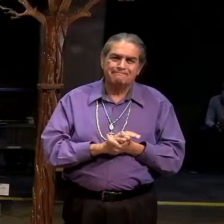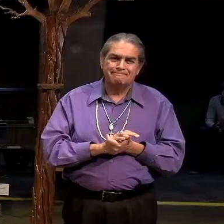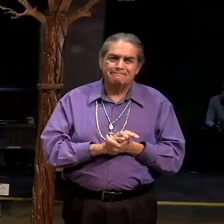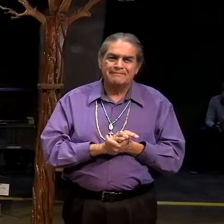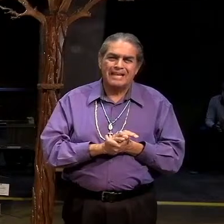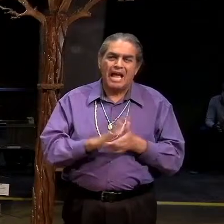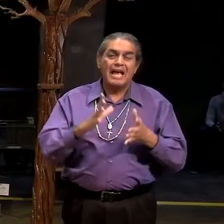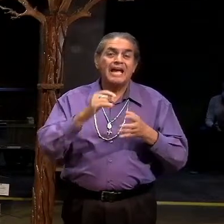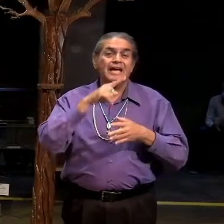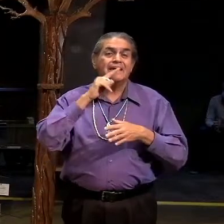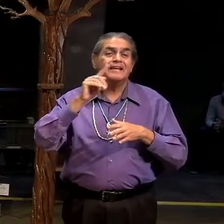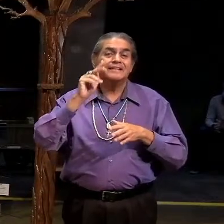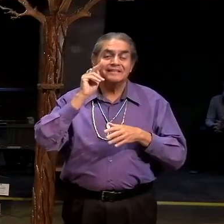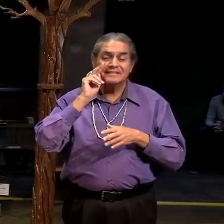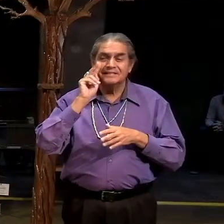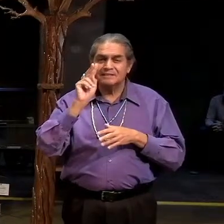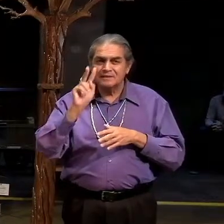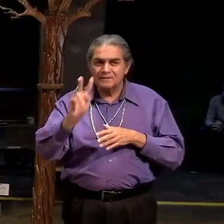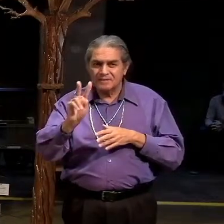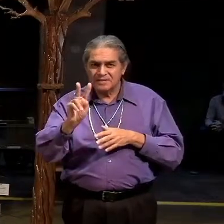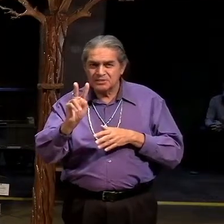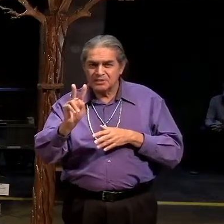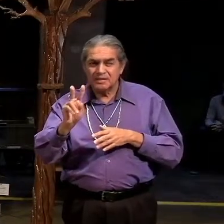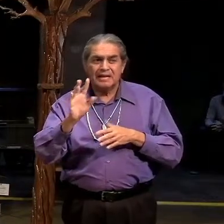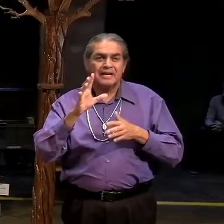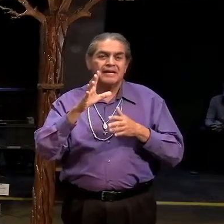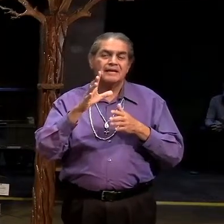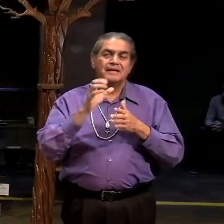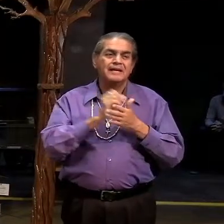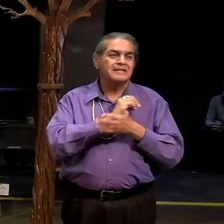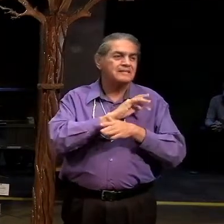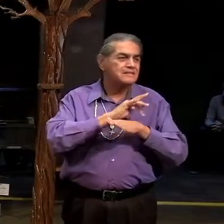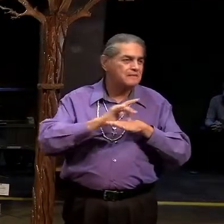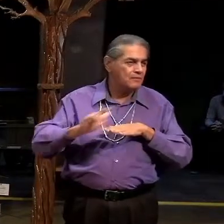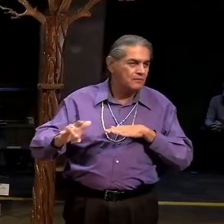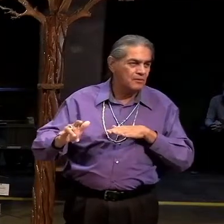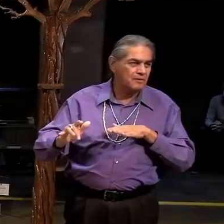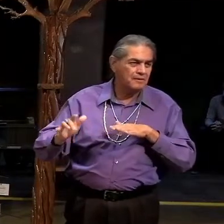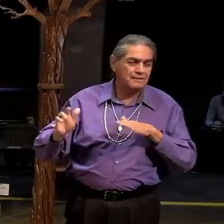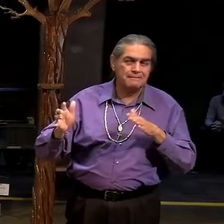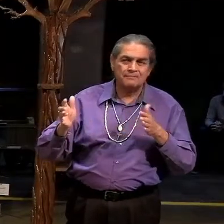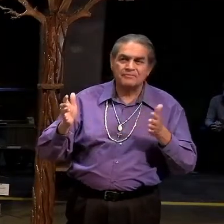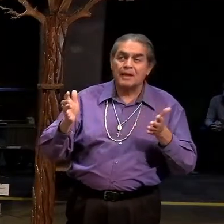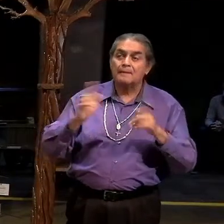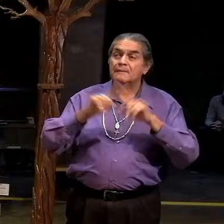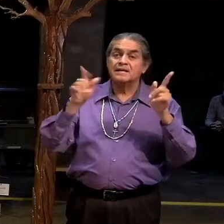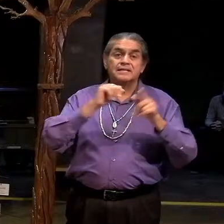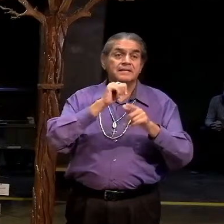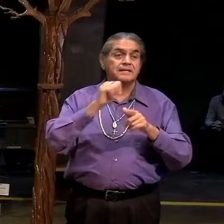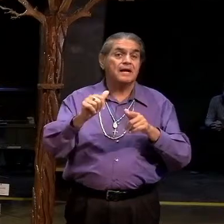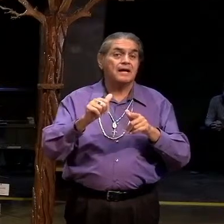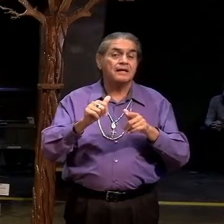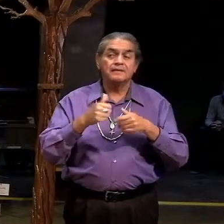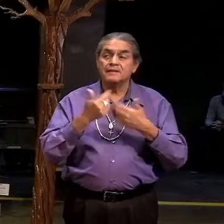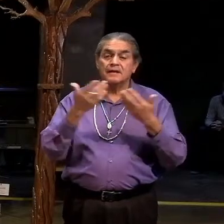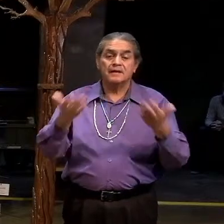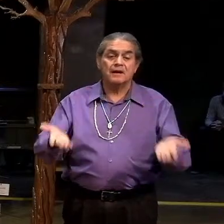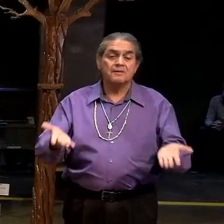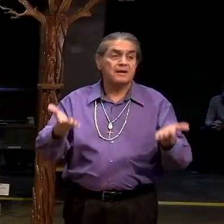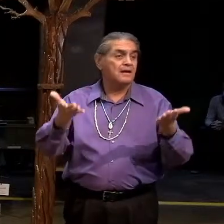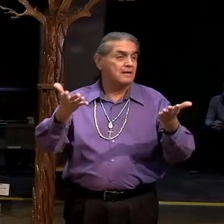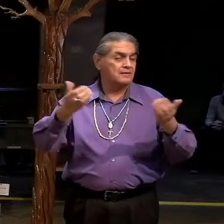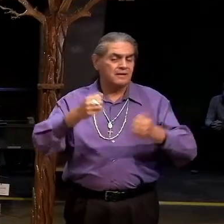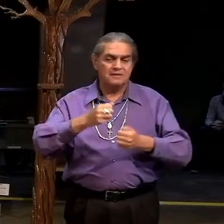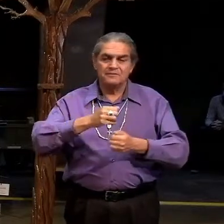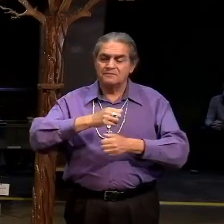It's a vision. It's a voice. But it's not the arms of grandmother and